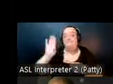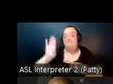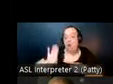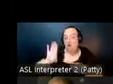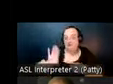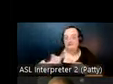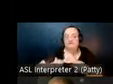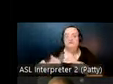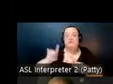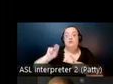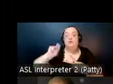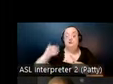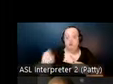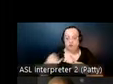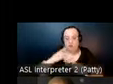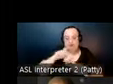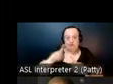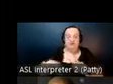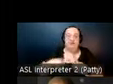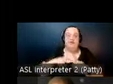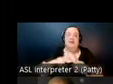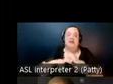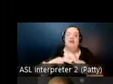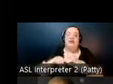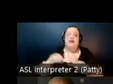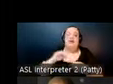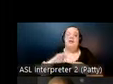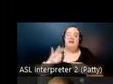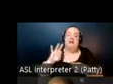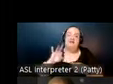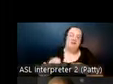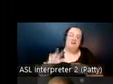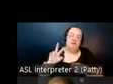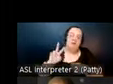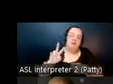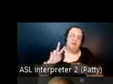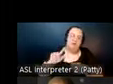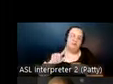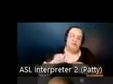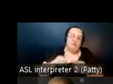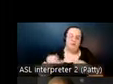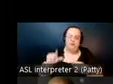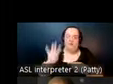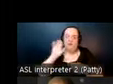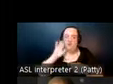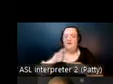New Jersey, and in FY 23 through 24, there'll be a third in Virginia.